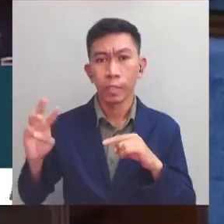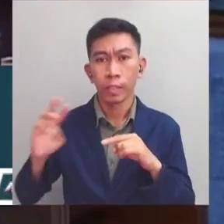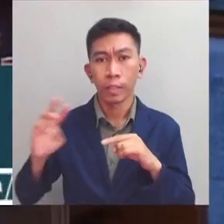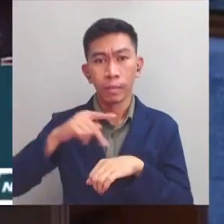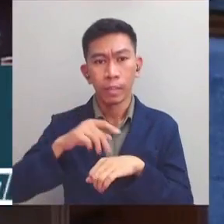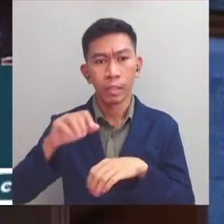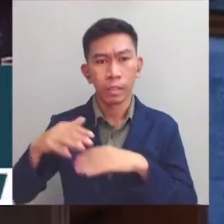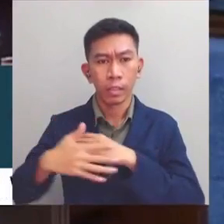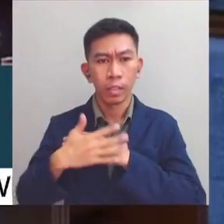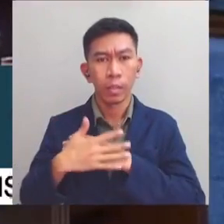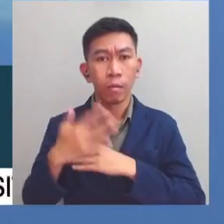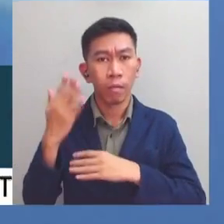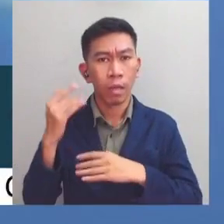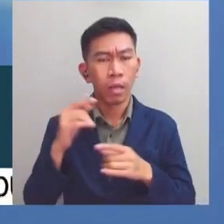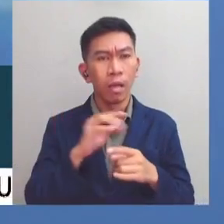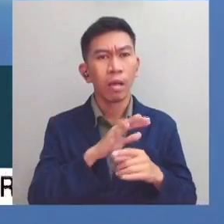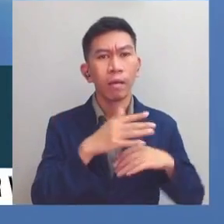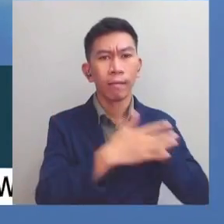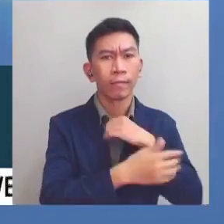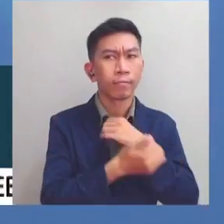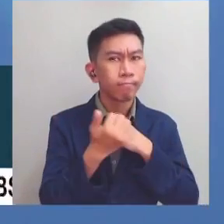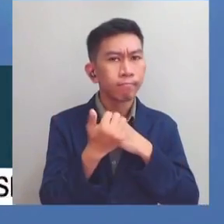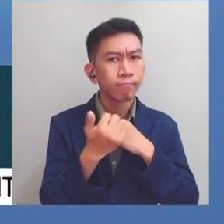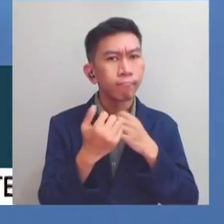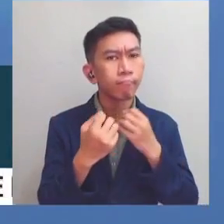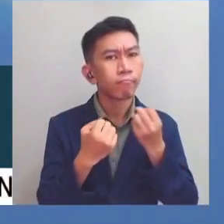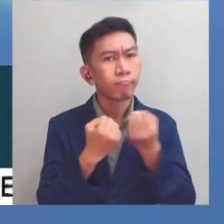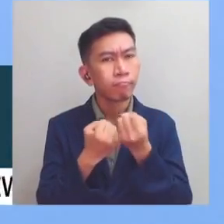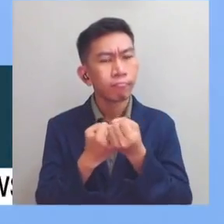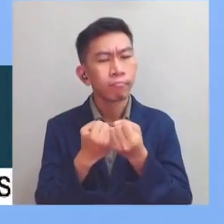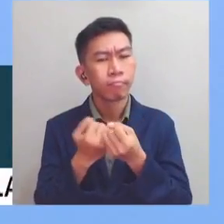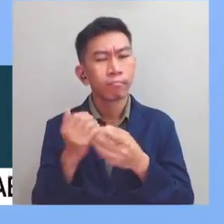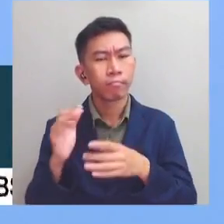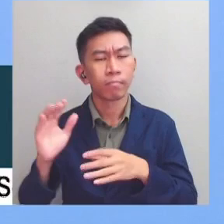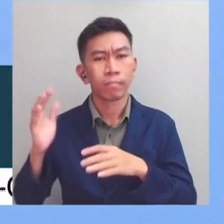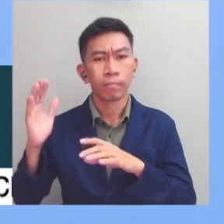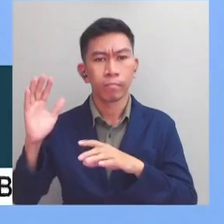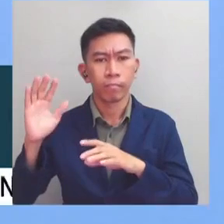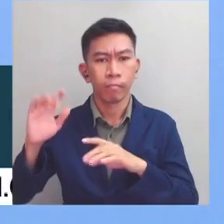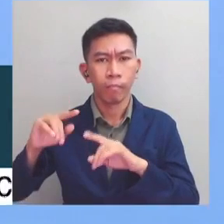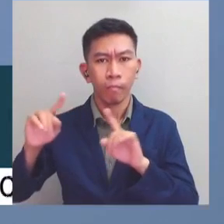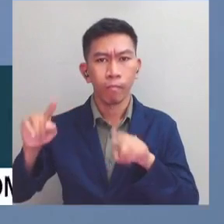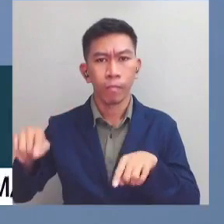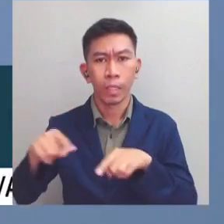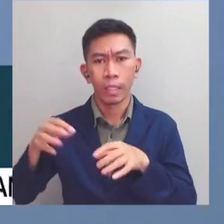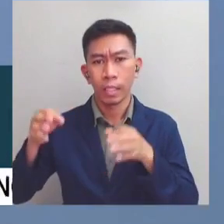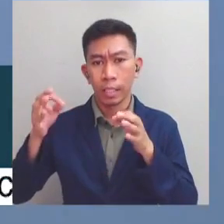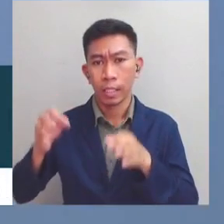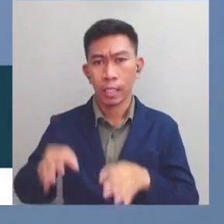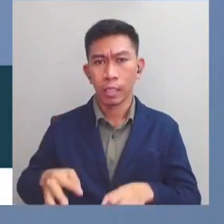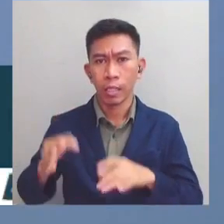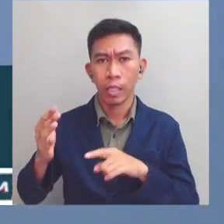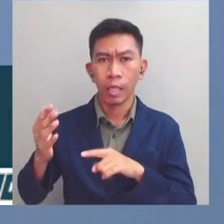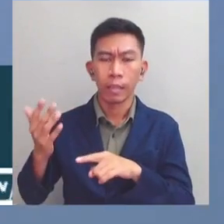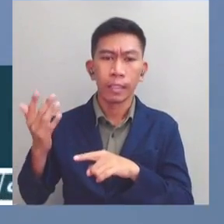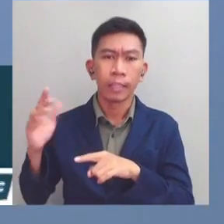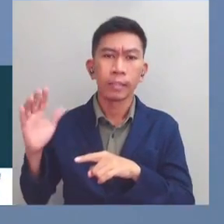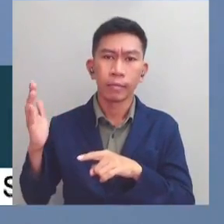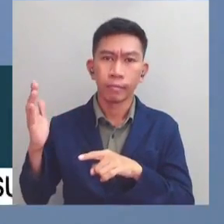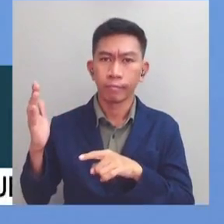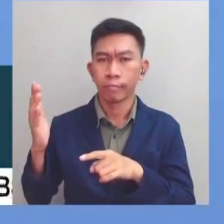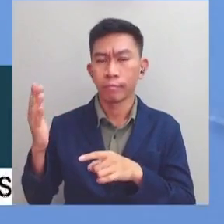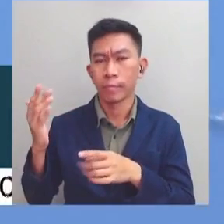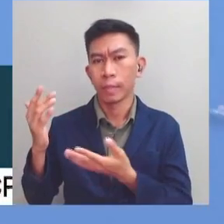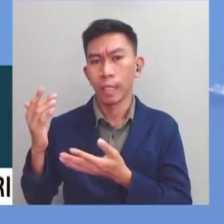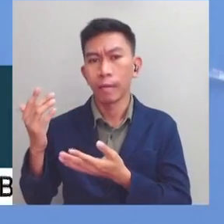their support for the 2016 arbitral ruling that struck down China's maritime claims in the disputed waters. The opposition